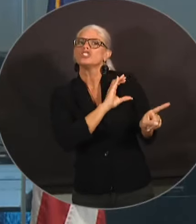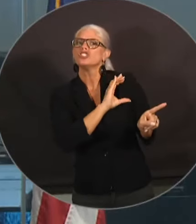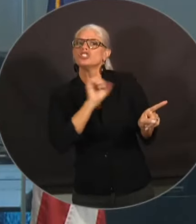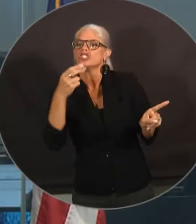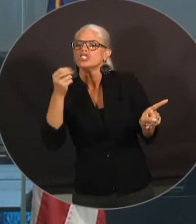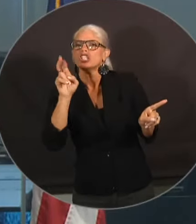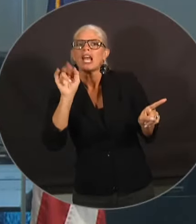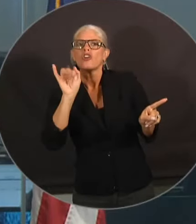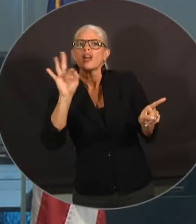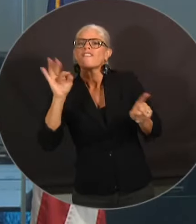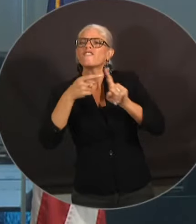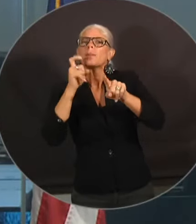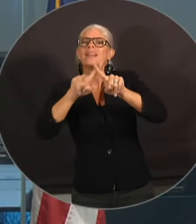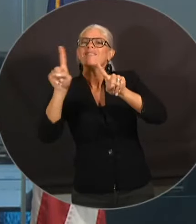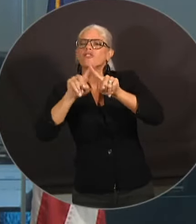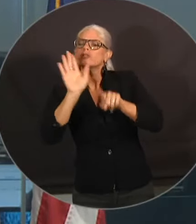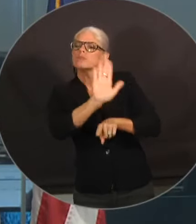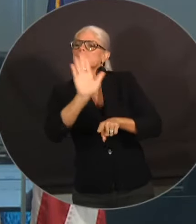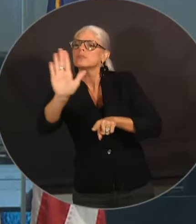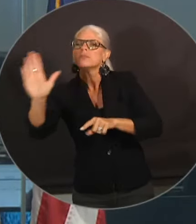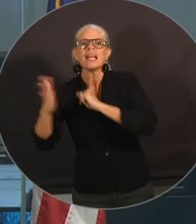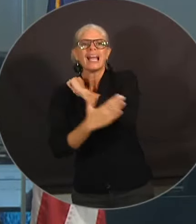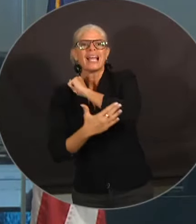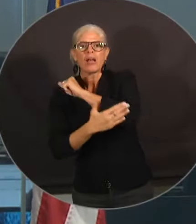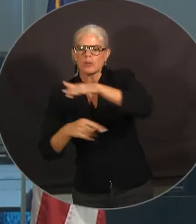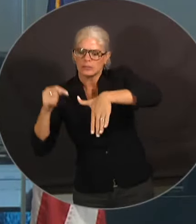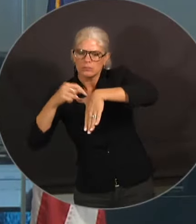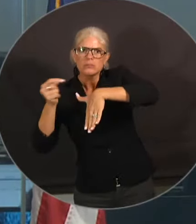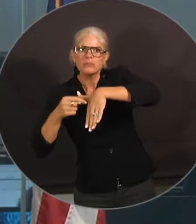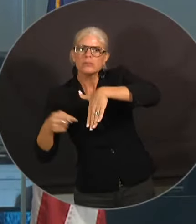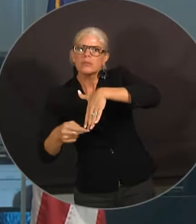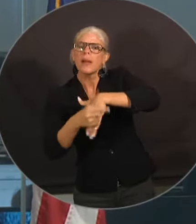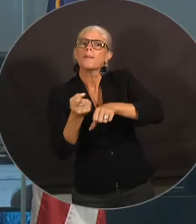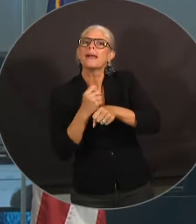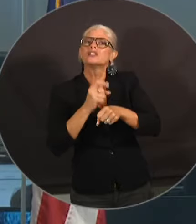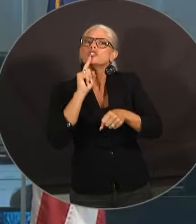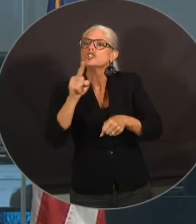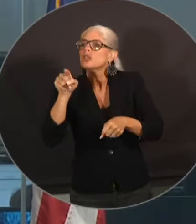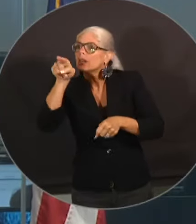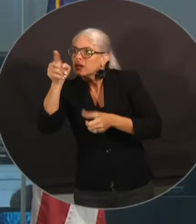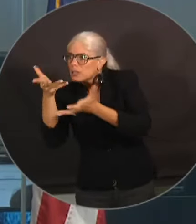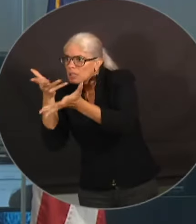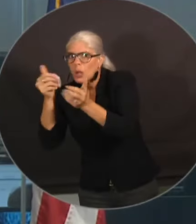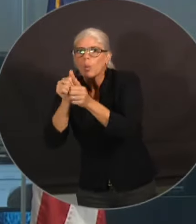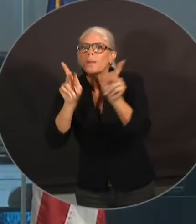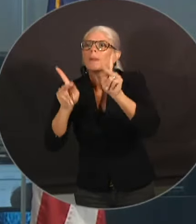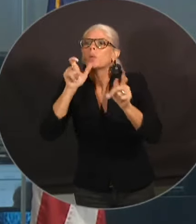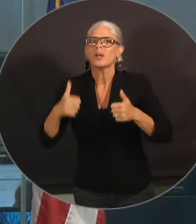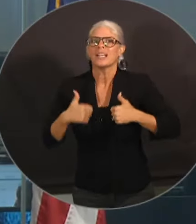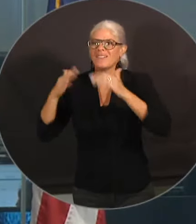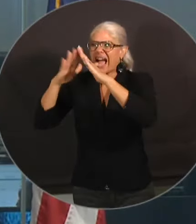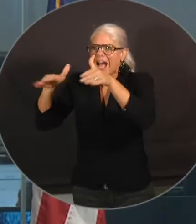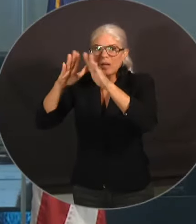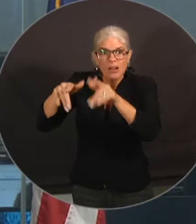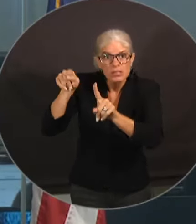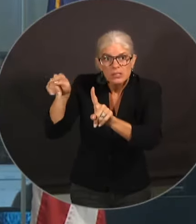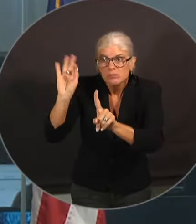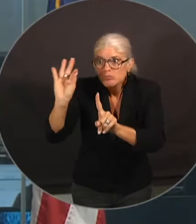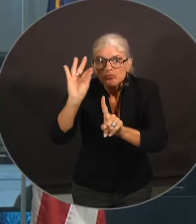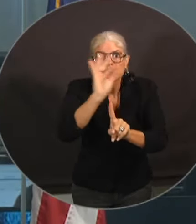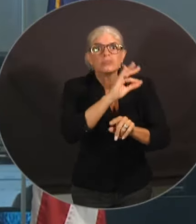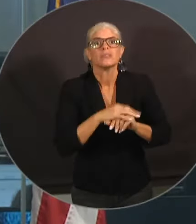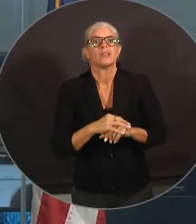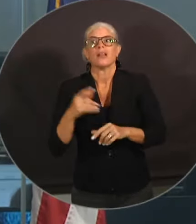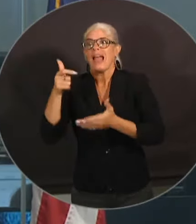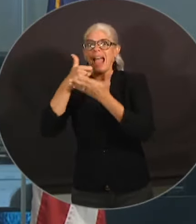surrounding counties here, and they've been working with their residents about the impending storm. They've assisted with evacuations,